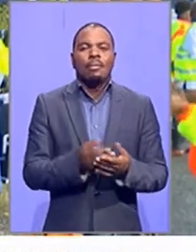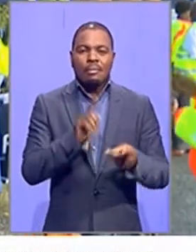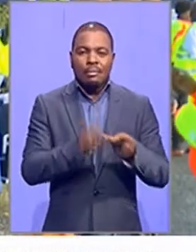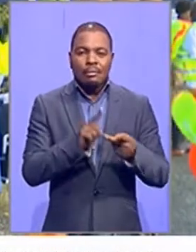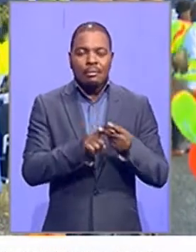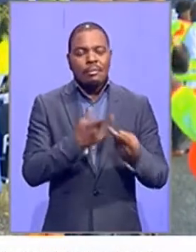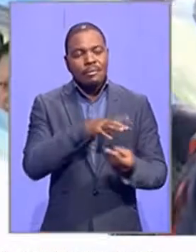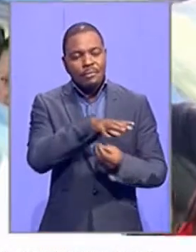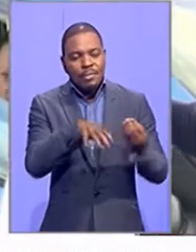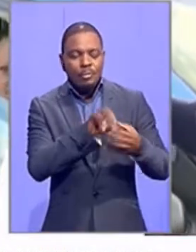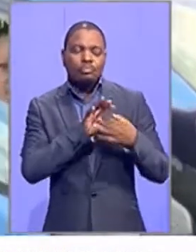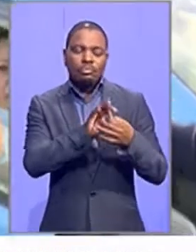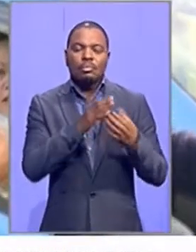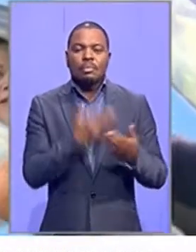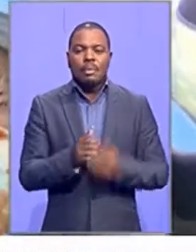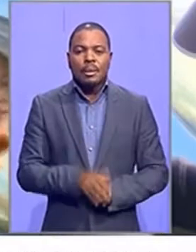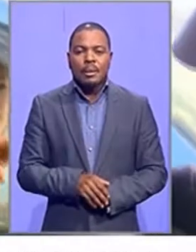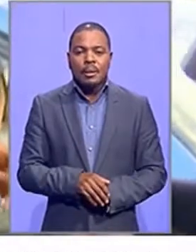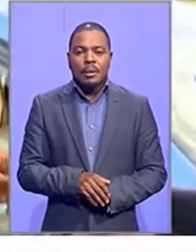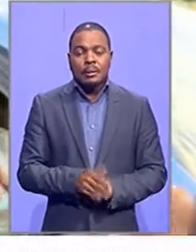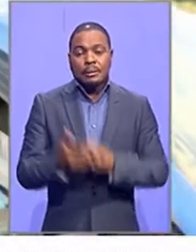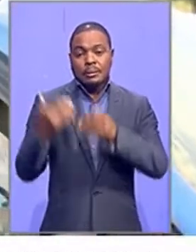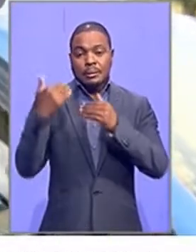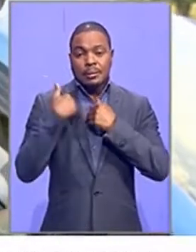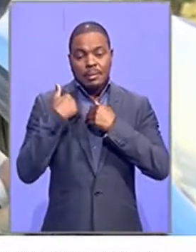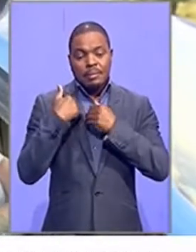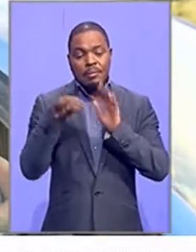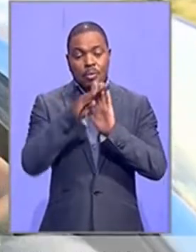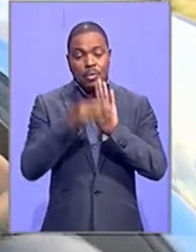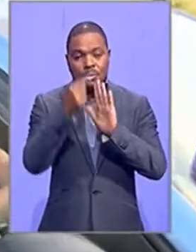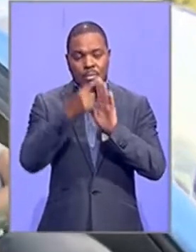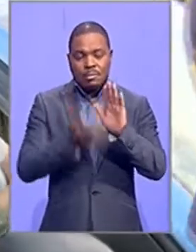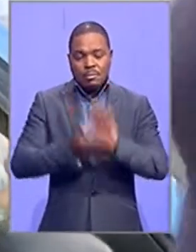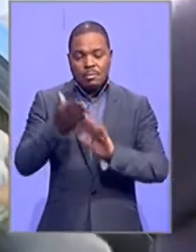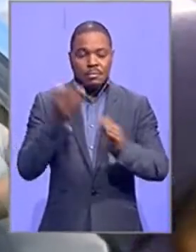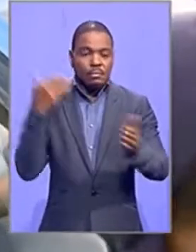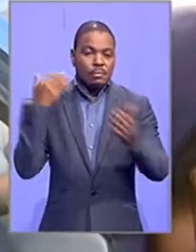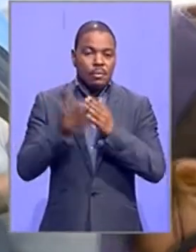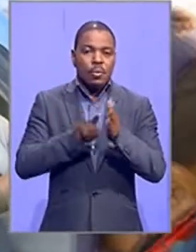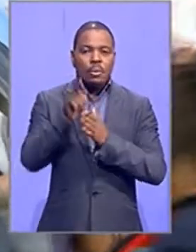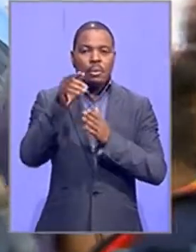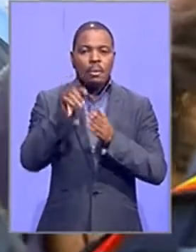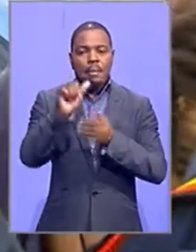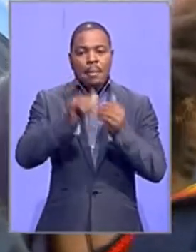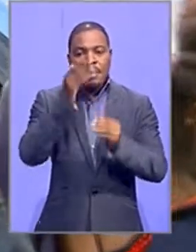go ratana le batho ba bana ka bona. Letsholo la ipabalelo tseleng le tla tswelela go fitlhelela bokhutlhong jwa kgwedi.